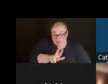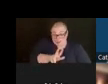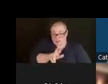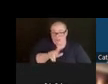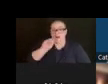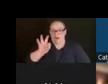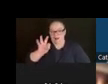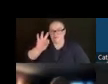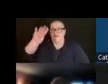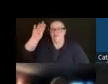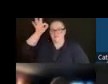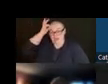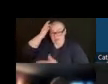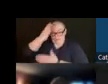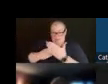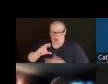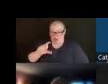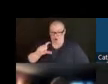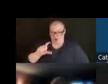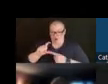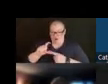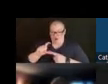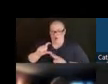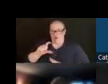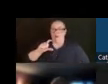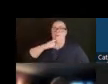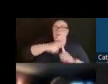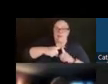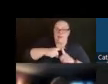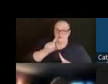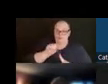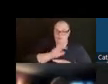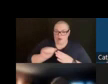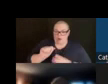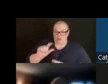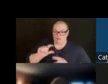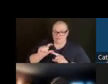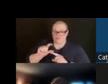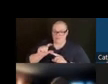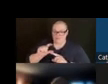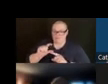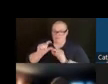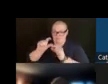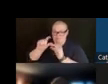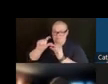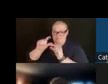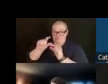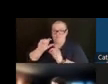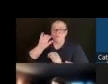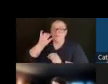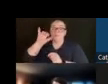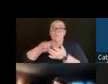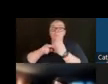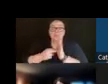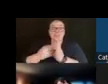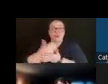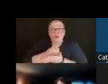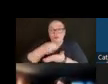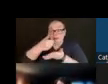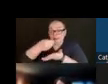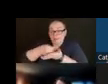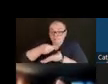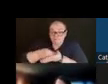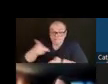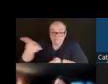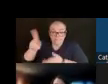of the benefit plus $20. So that includes any earned income the person has, and it